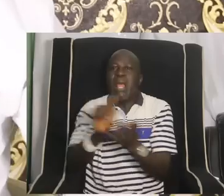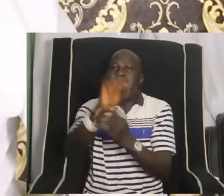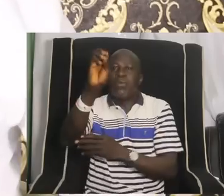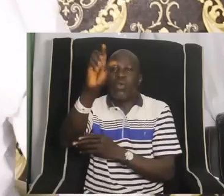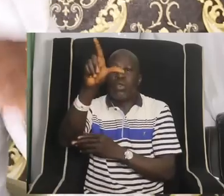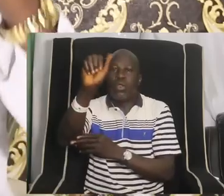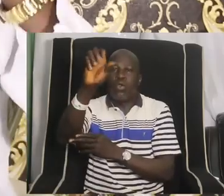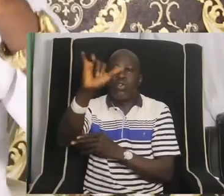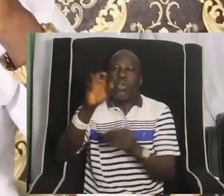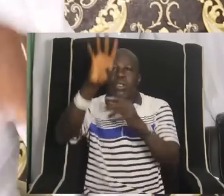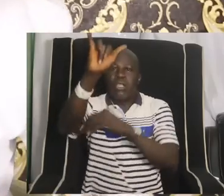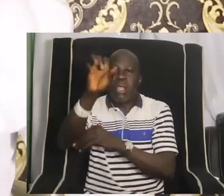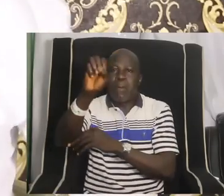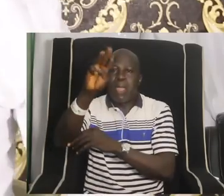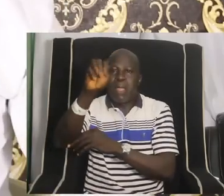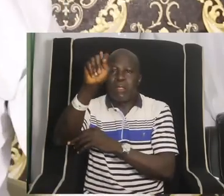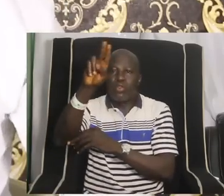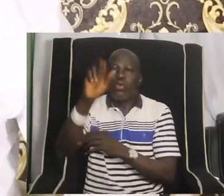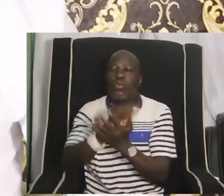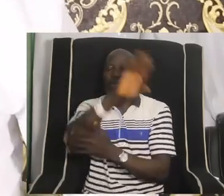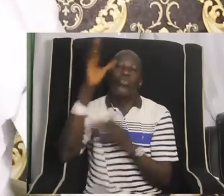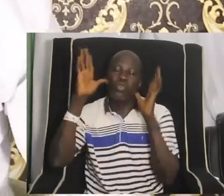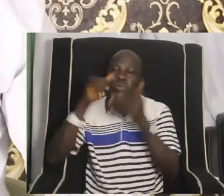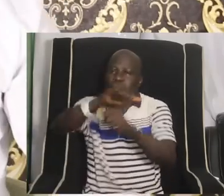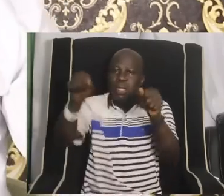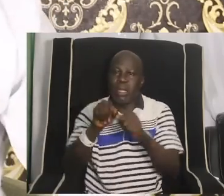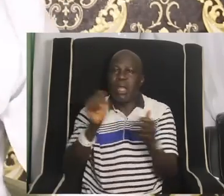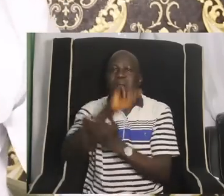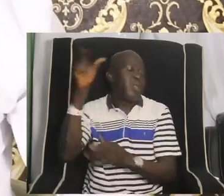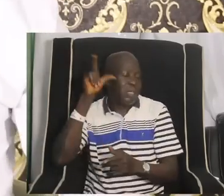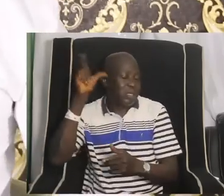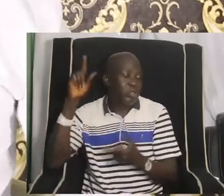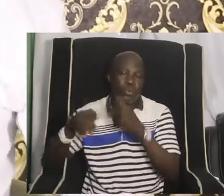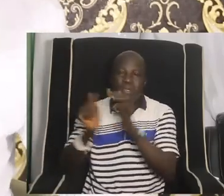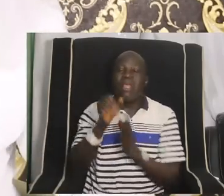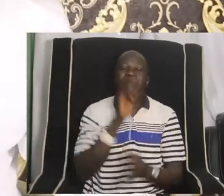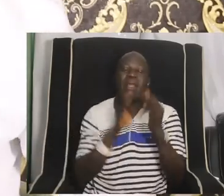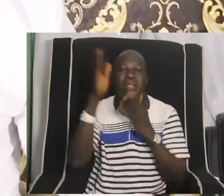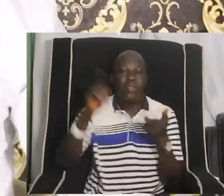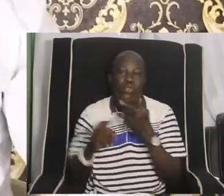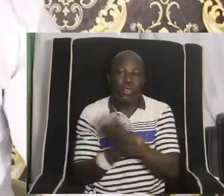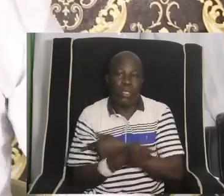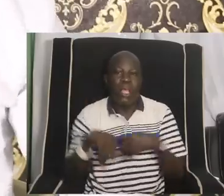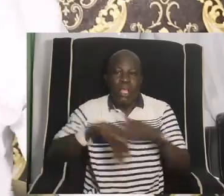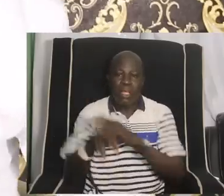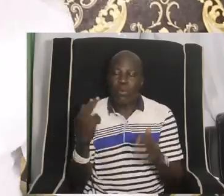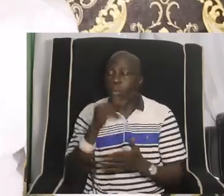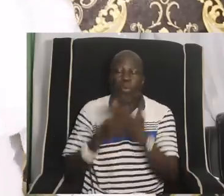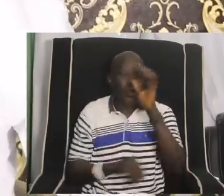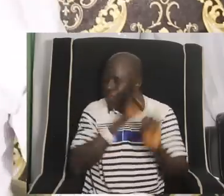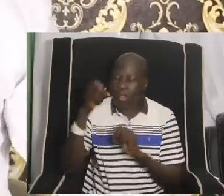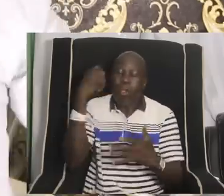Wonderland. Yemetu. Muslim idiosan. Babisa. Listen to me. To ba wa mbe lo me. In fact, no, you